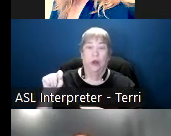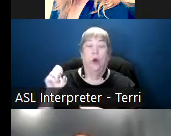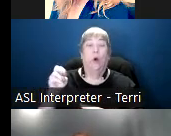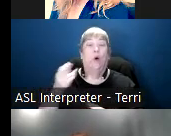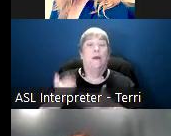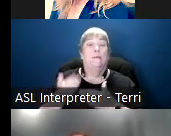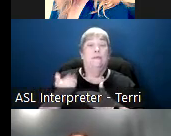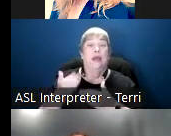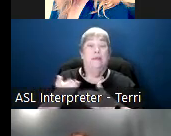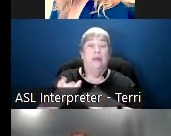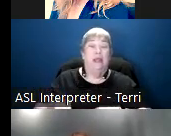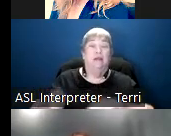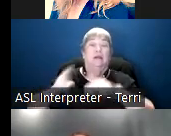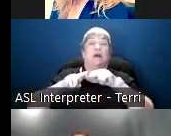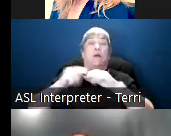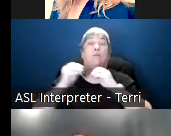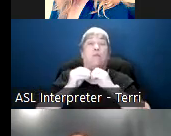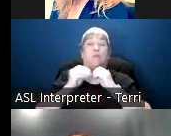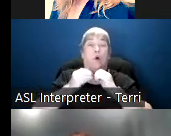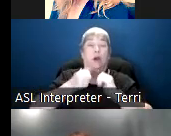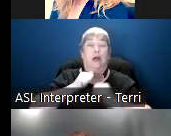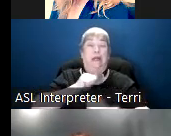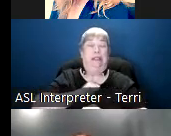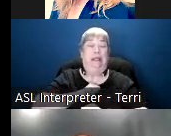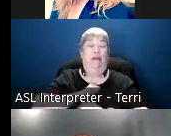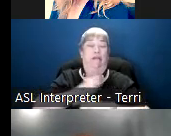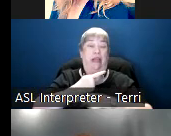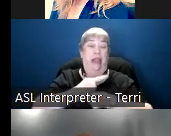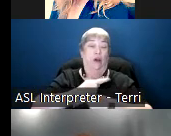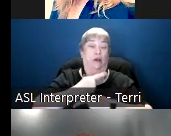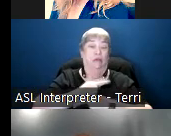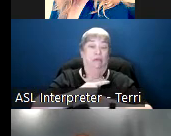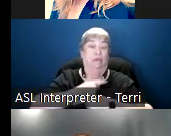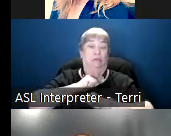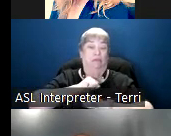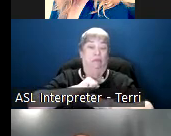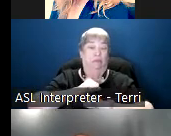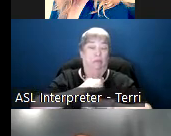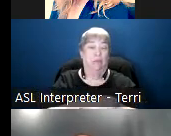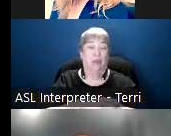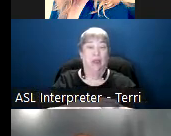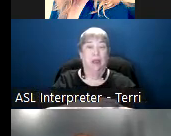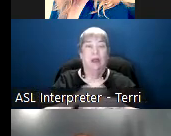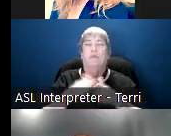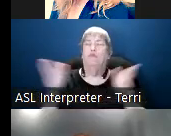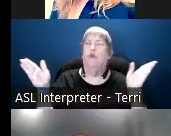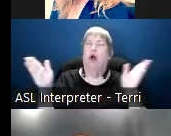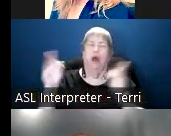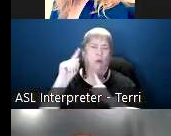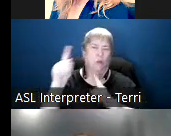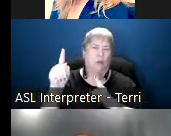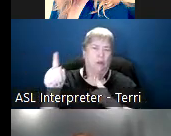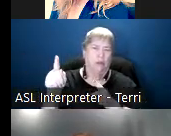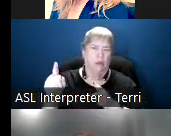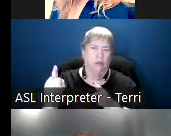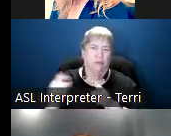increase self-care protective factors to prevent risk of burnout. So those are very broad goals or broad visions to